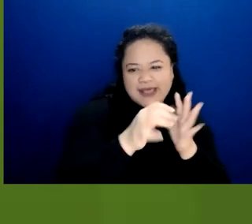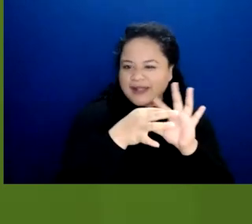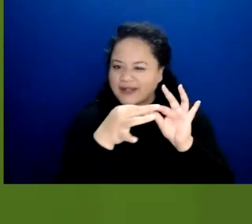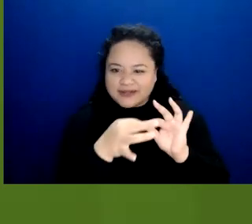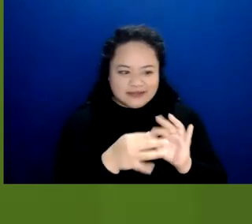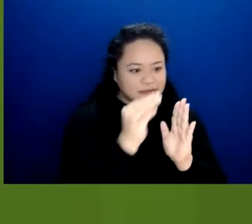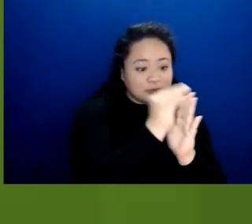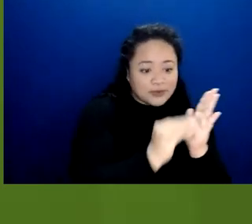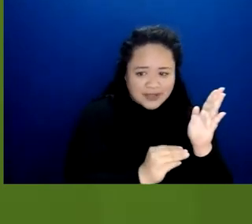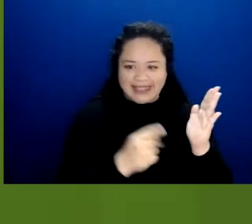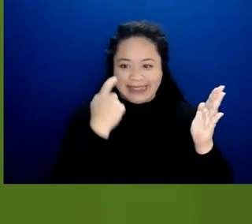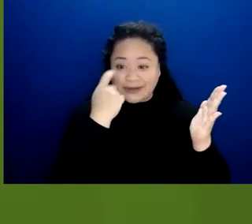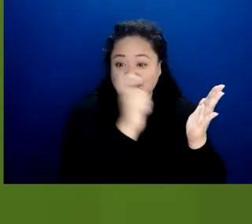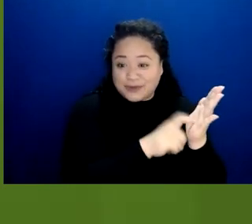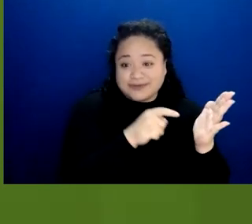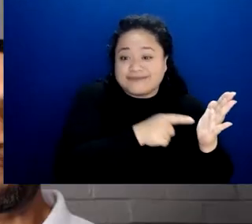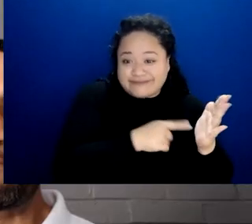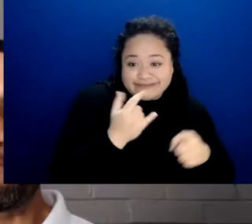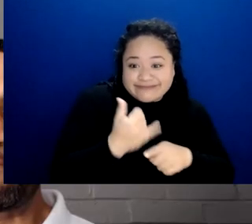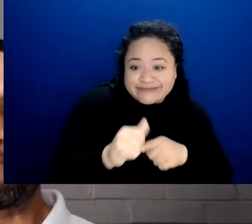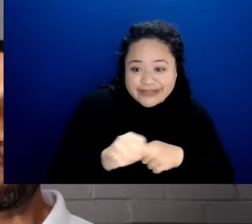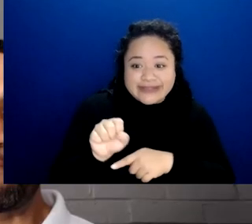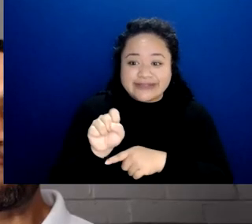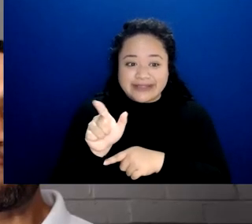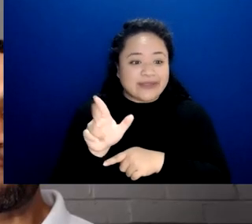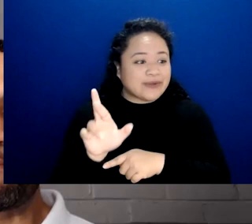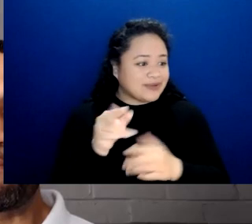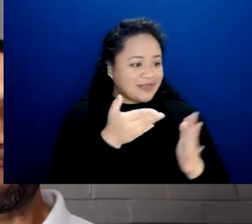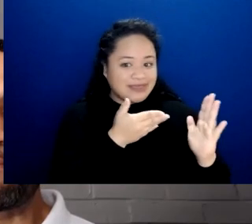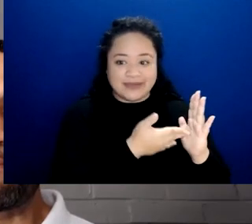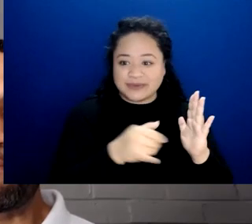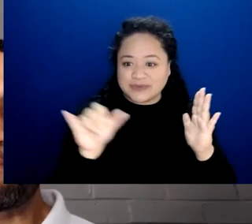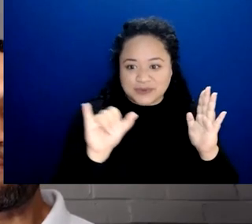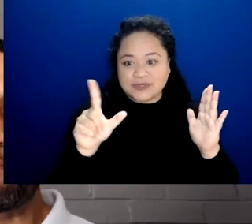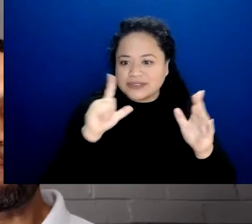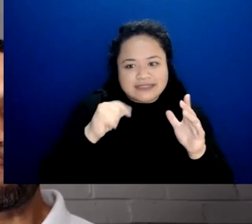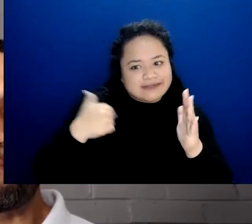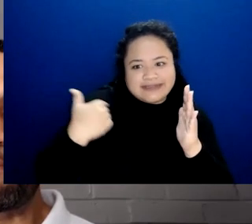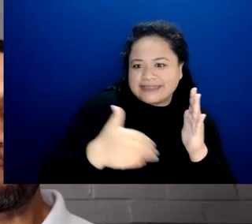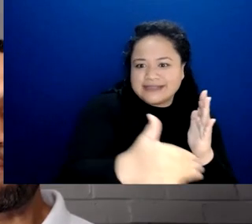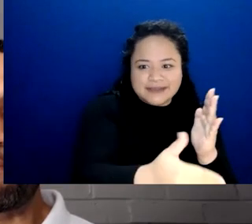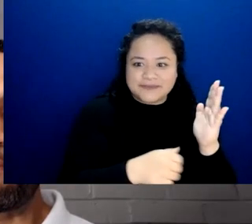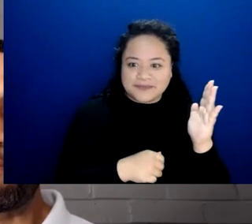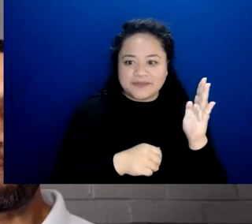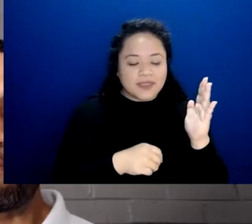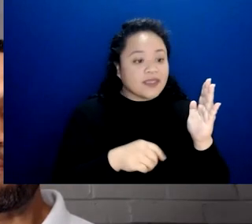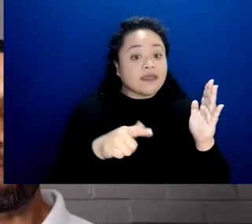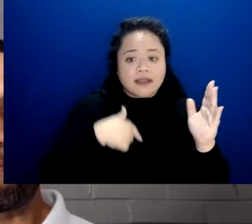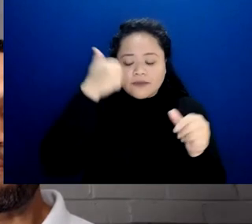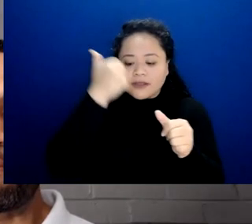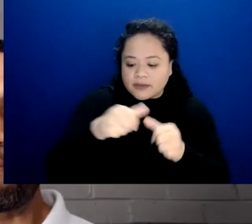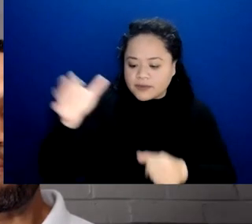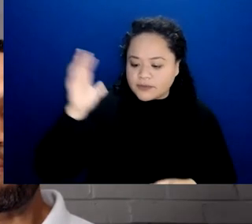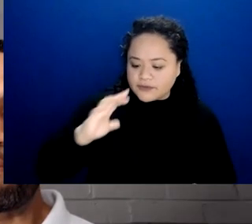in there too, you know, it's just, it was consistent. And I remember that I wrote myself a letter when I